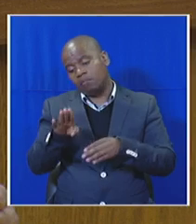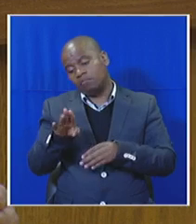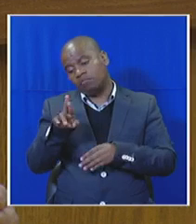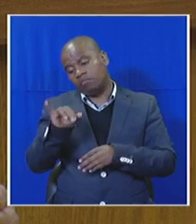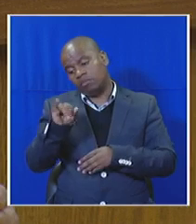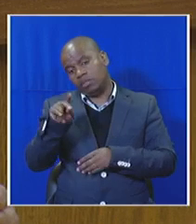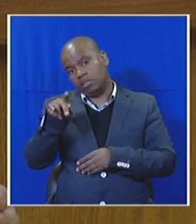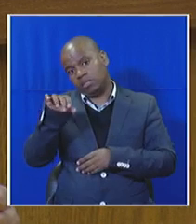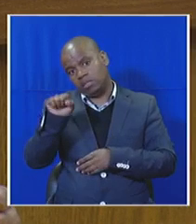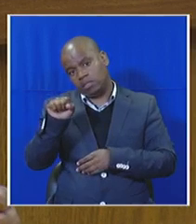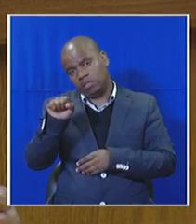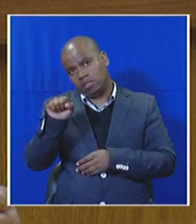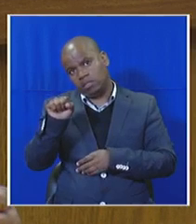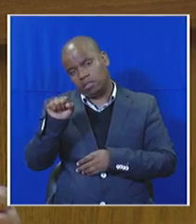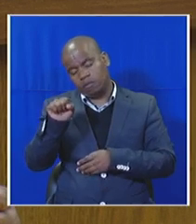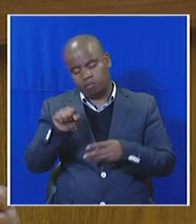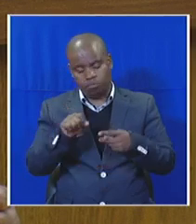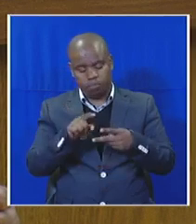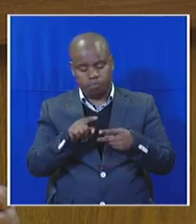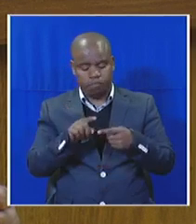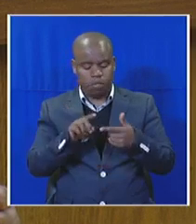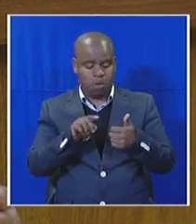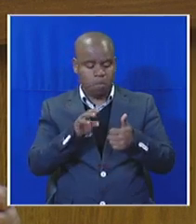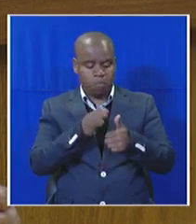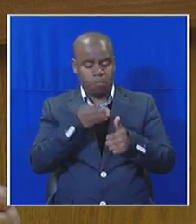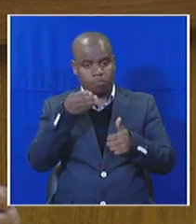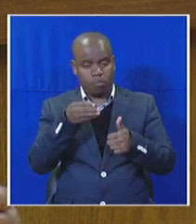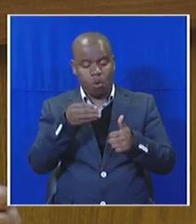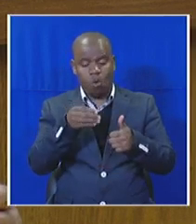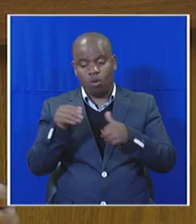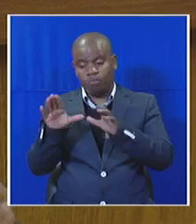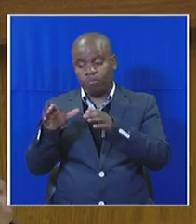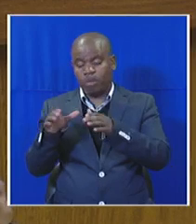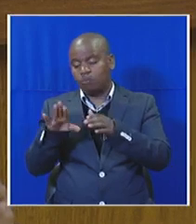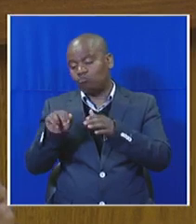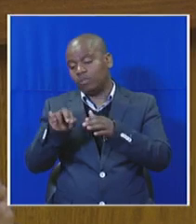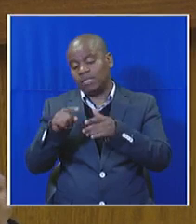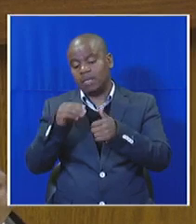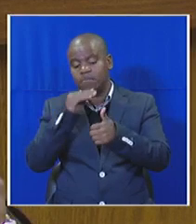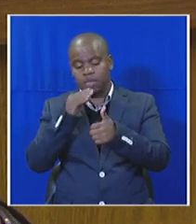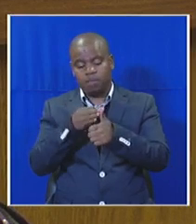where there's Brazil, South Africa, India, China, basic,